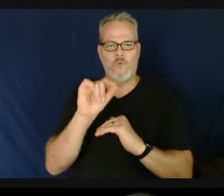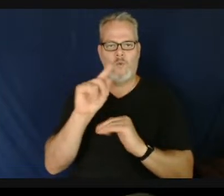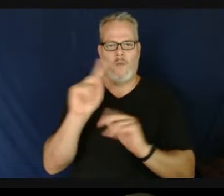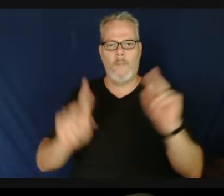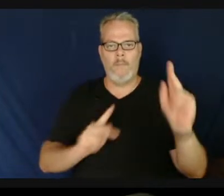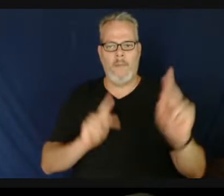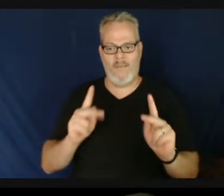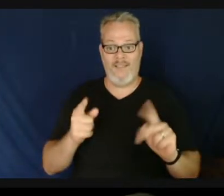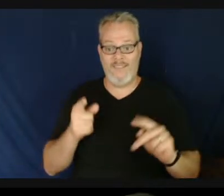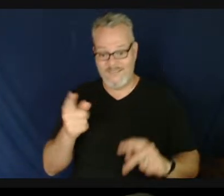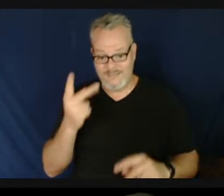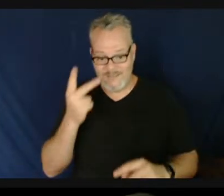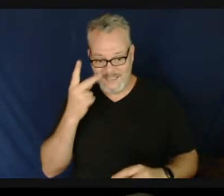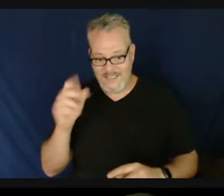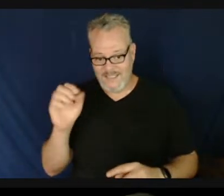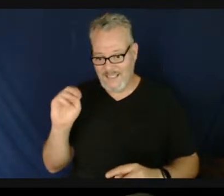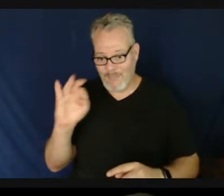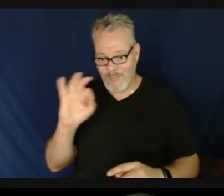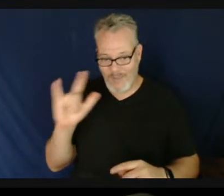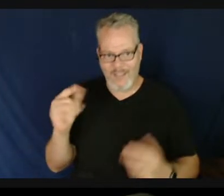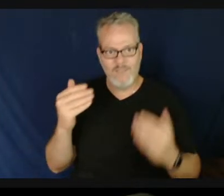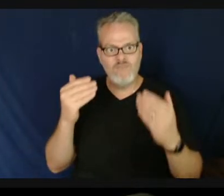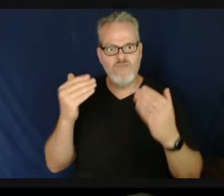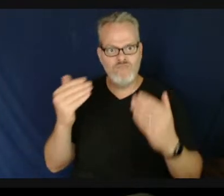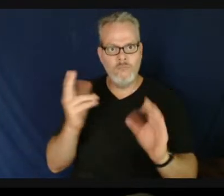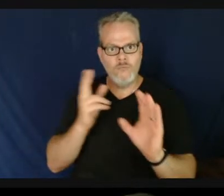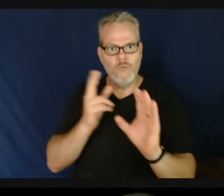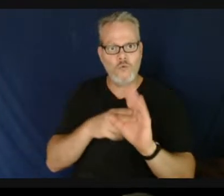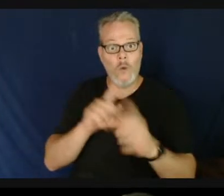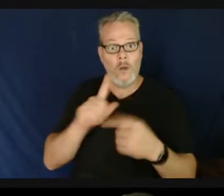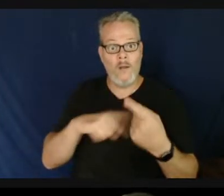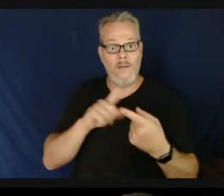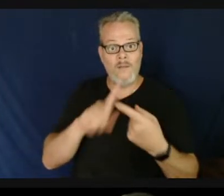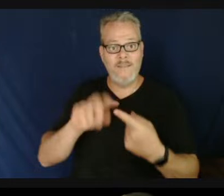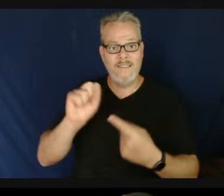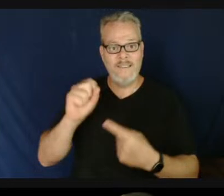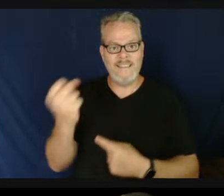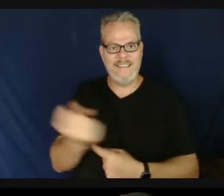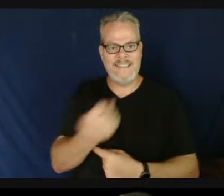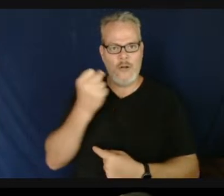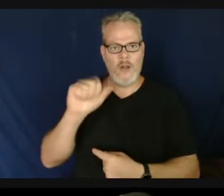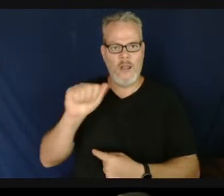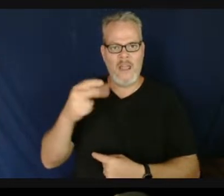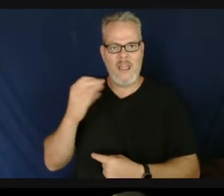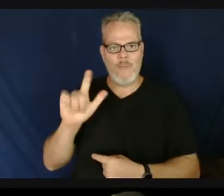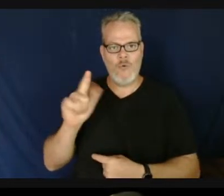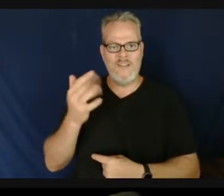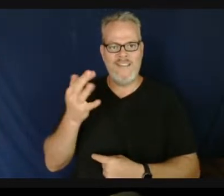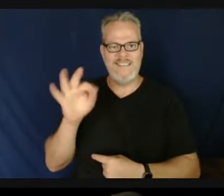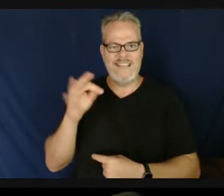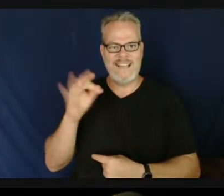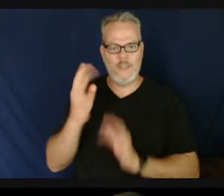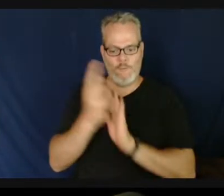there if you want to get in on that. That's Saturday, April 19th. It's 4 hours. If you're an